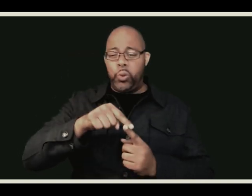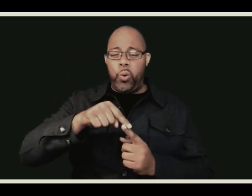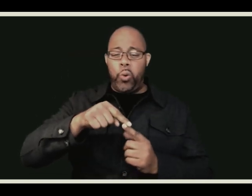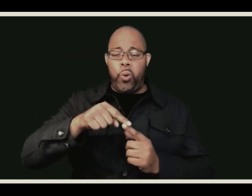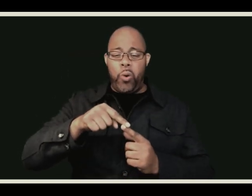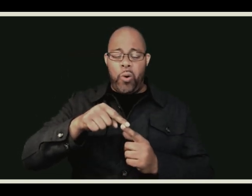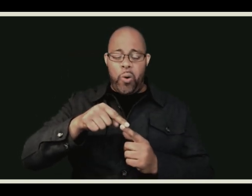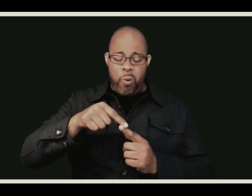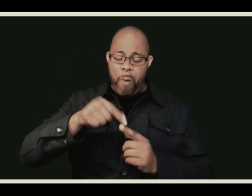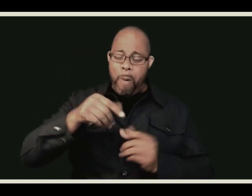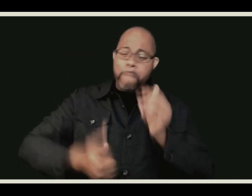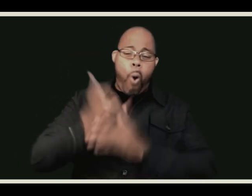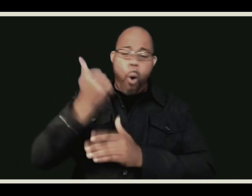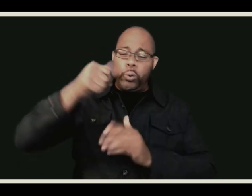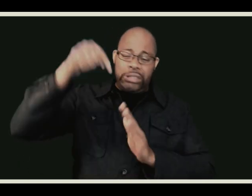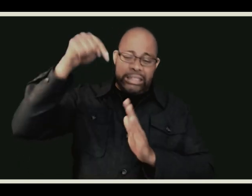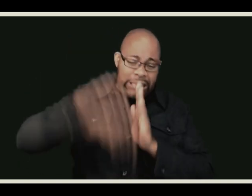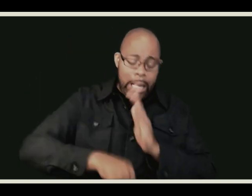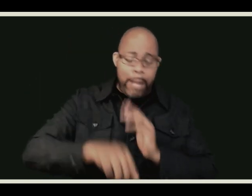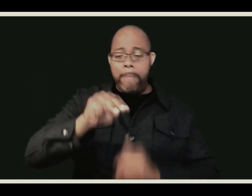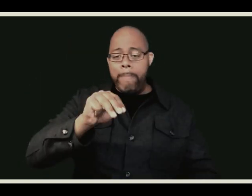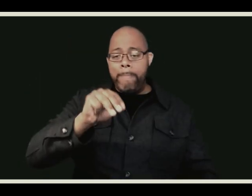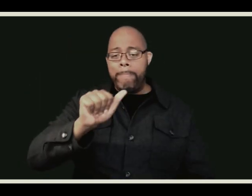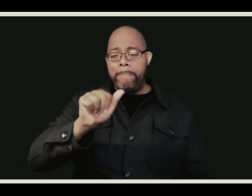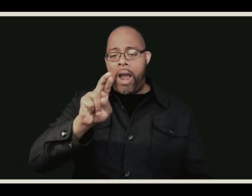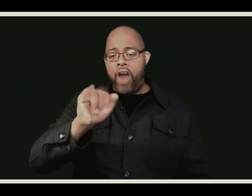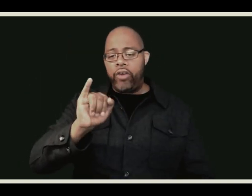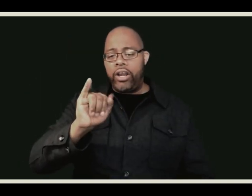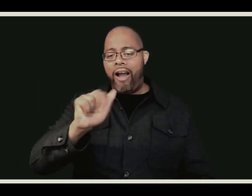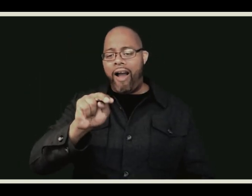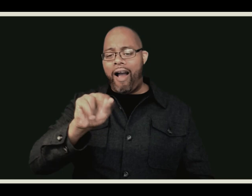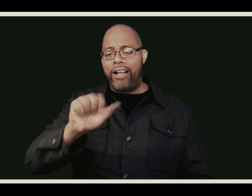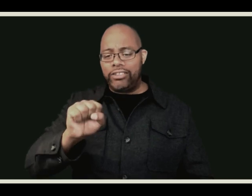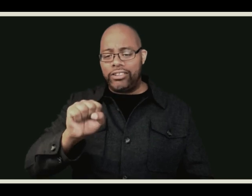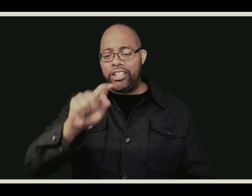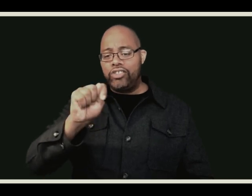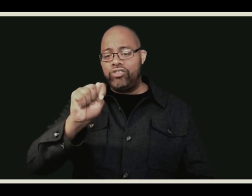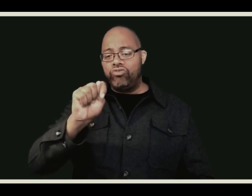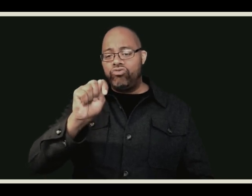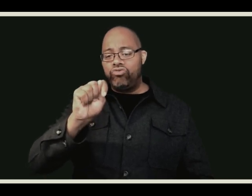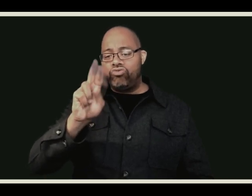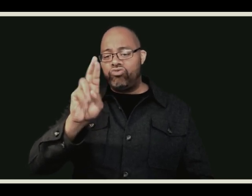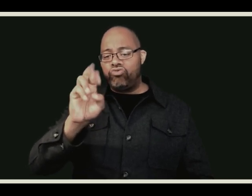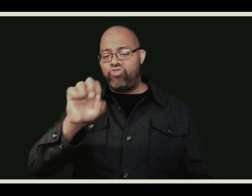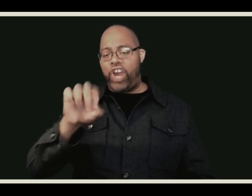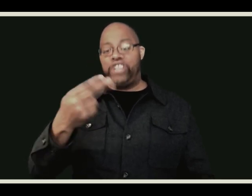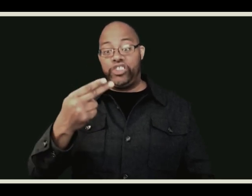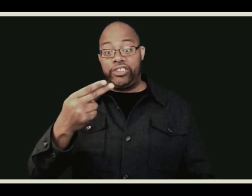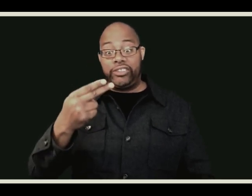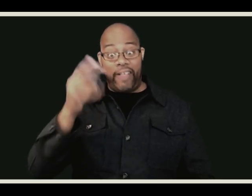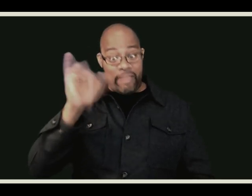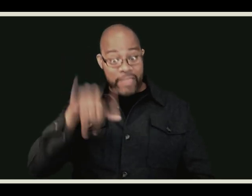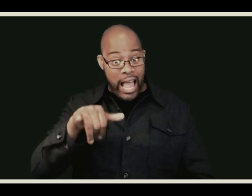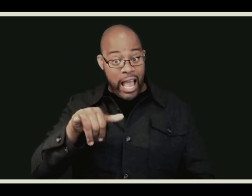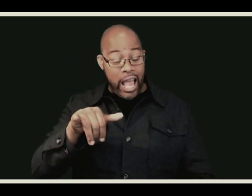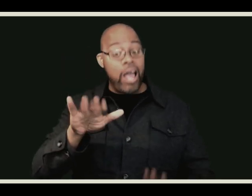deepest part of our ocean, the Marianas Trench. Down there, it is, wait for it,